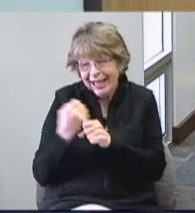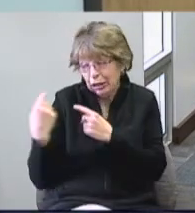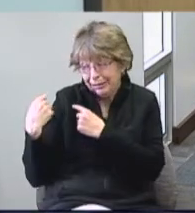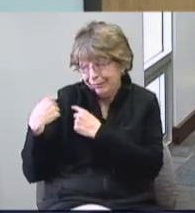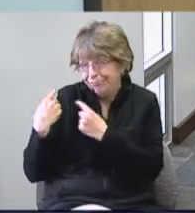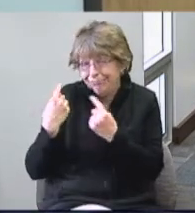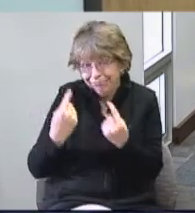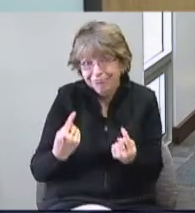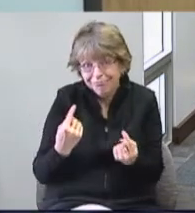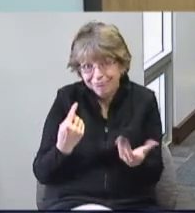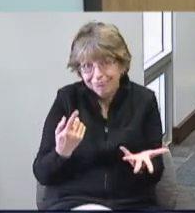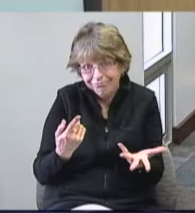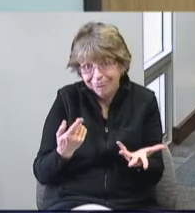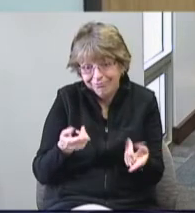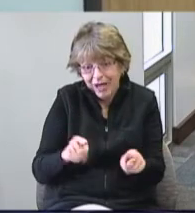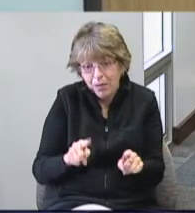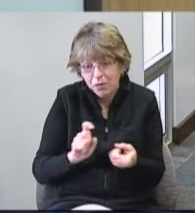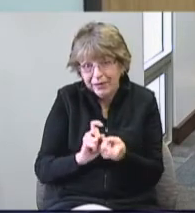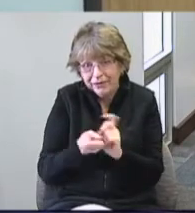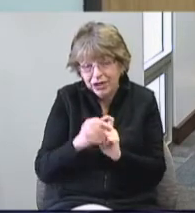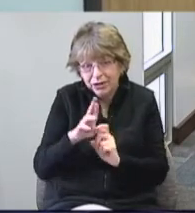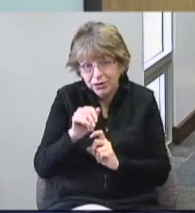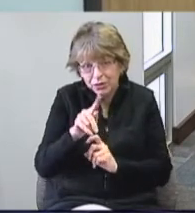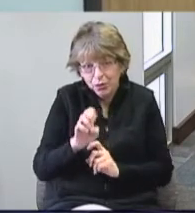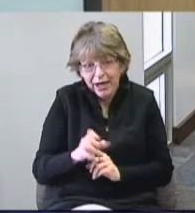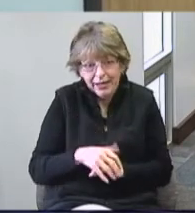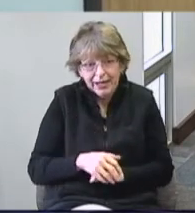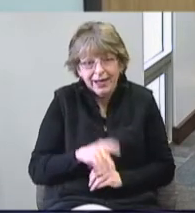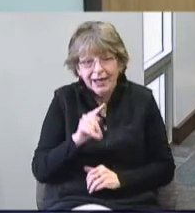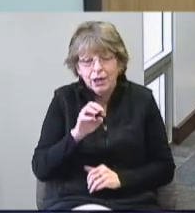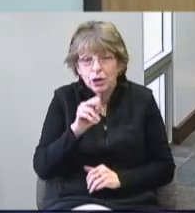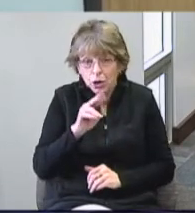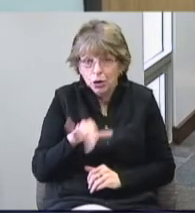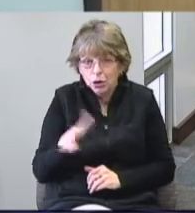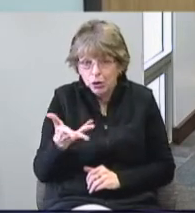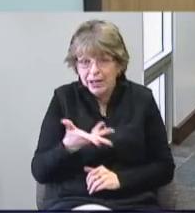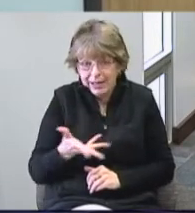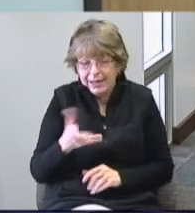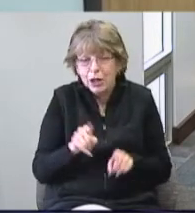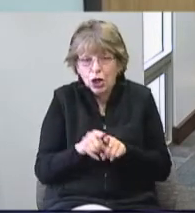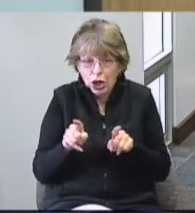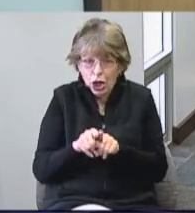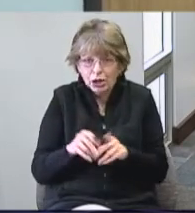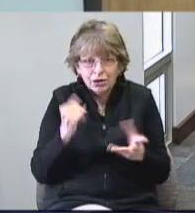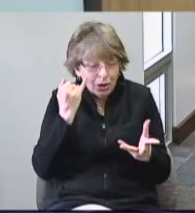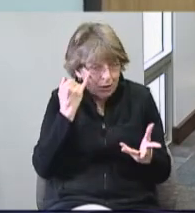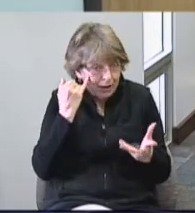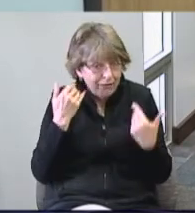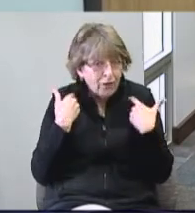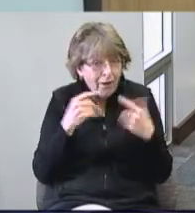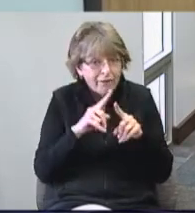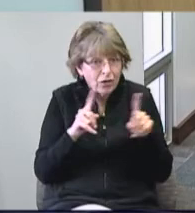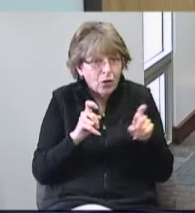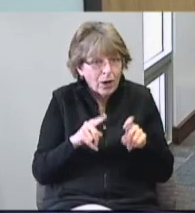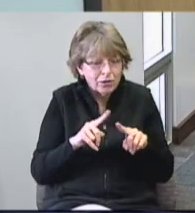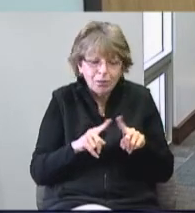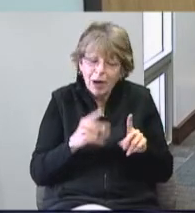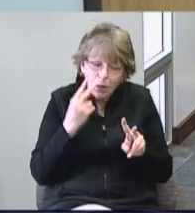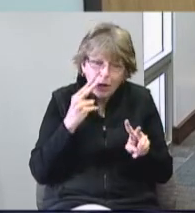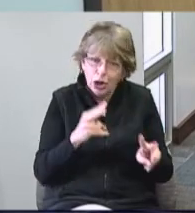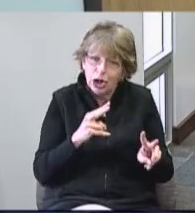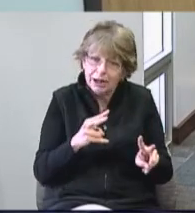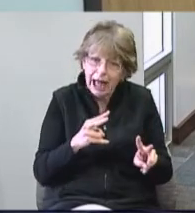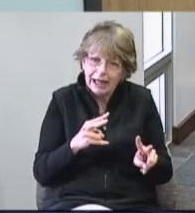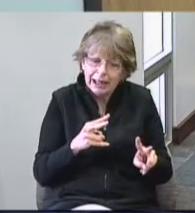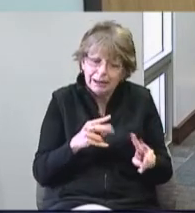Tony is here as well and can help answer any specific questions about it. But we did look at this in depth, and we think